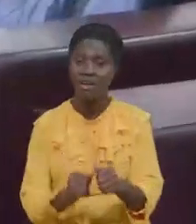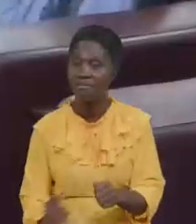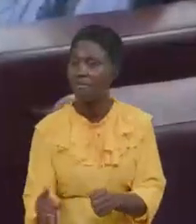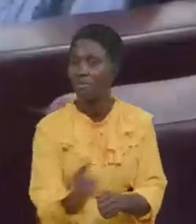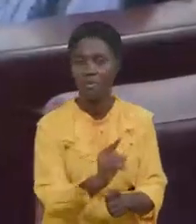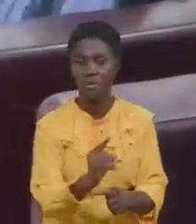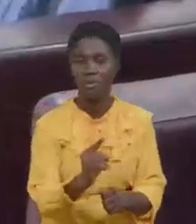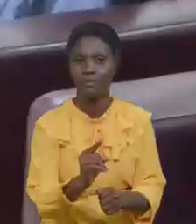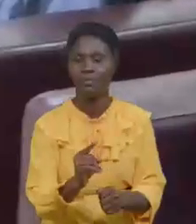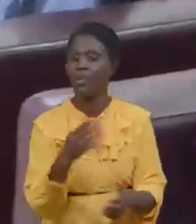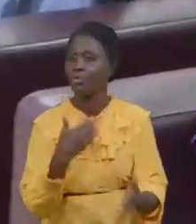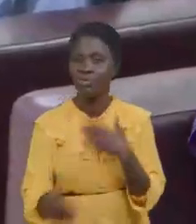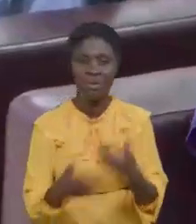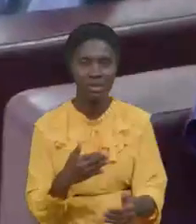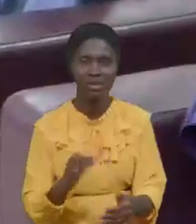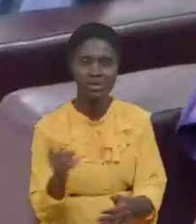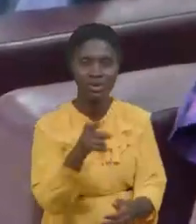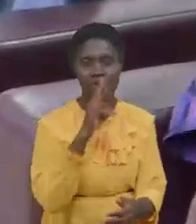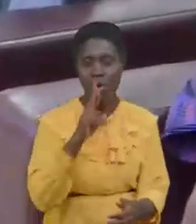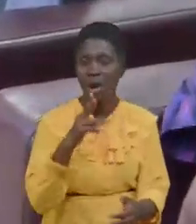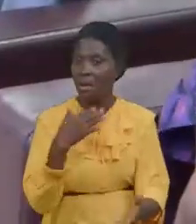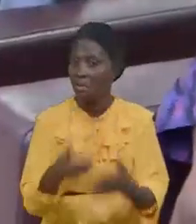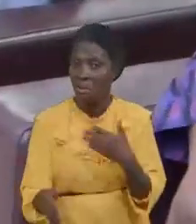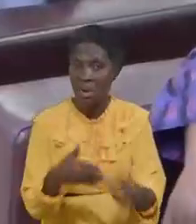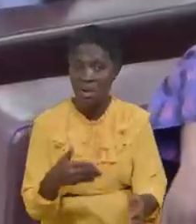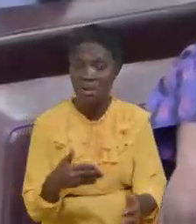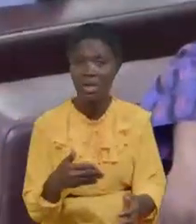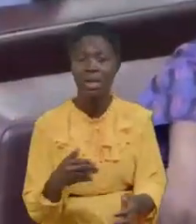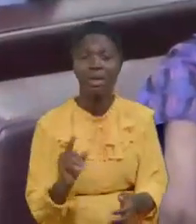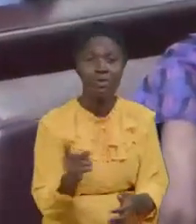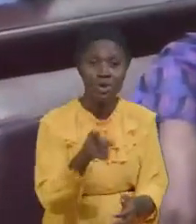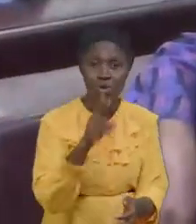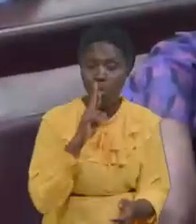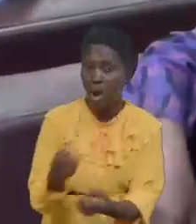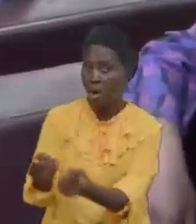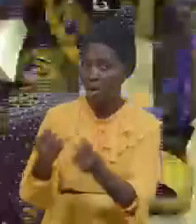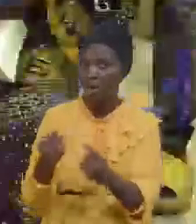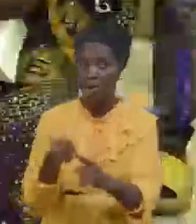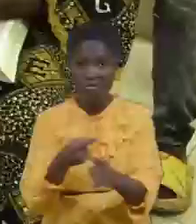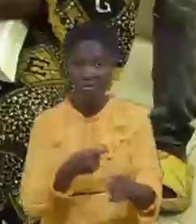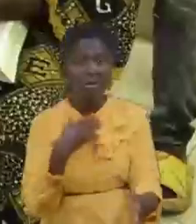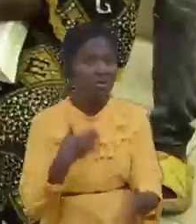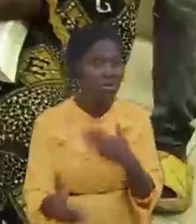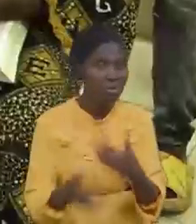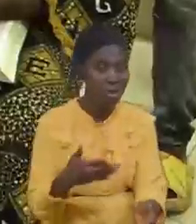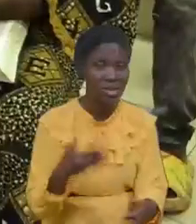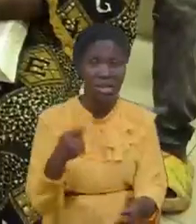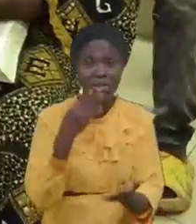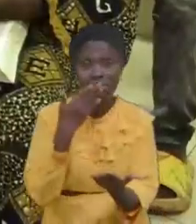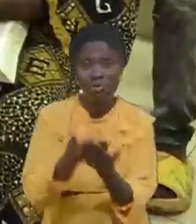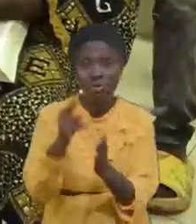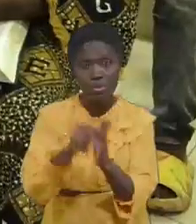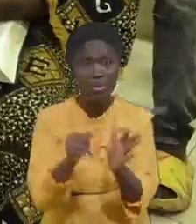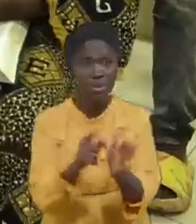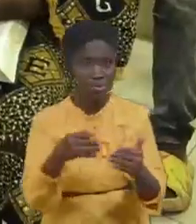no matter where you are, and no matter where you are coming from, and no matter the goodness that you